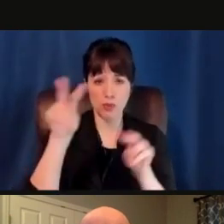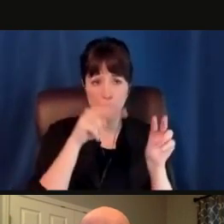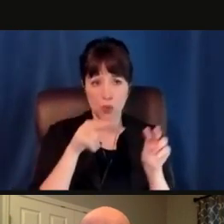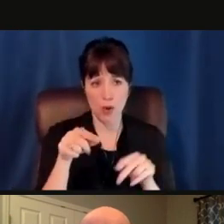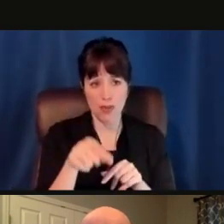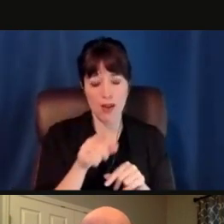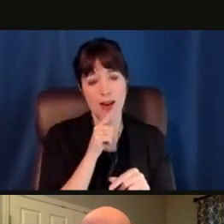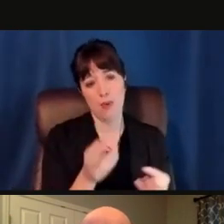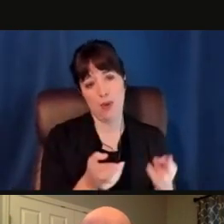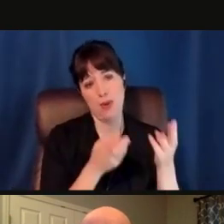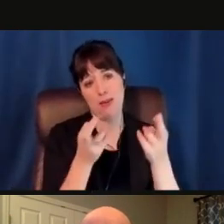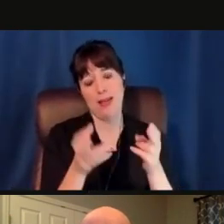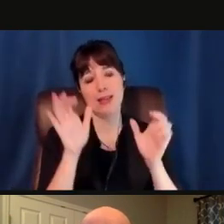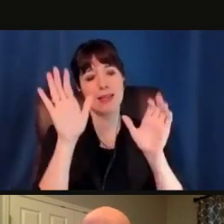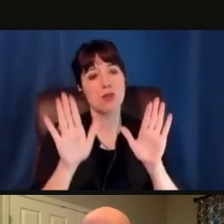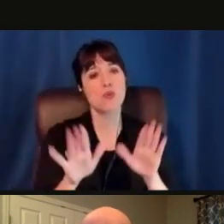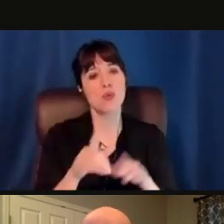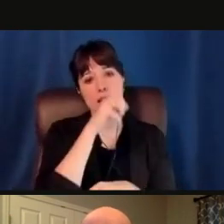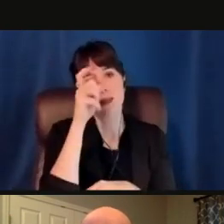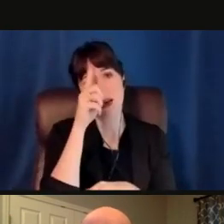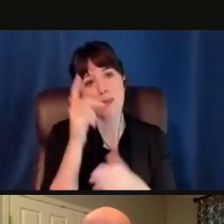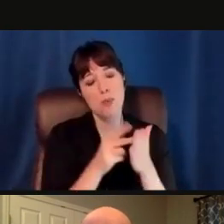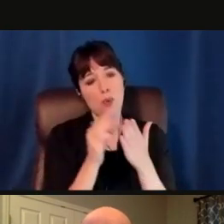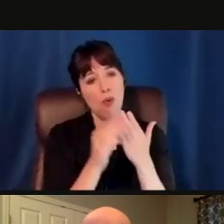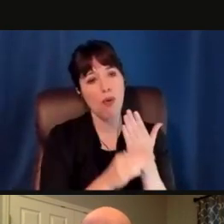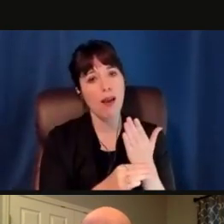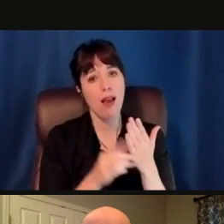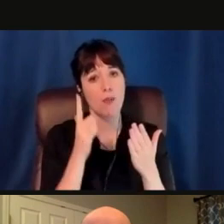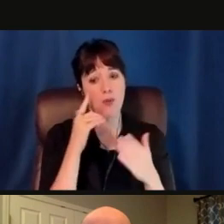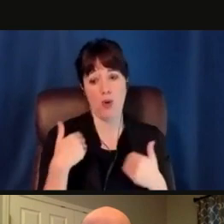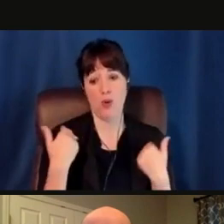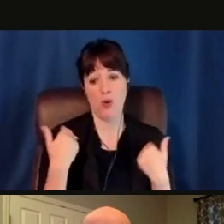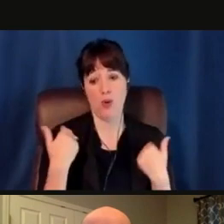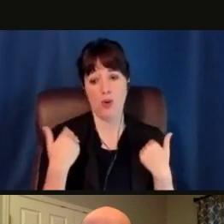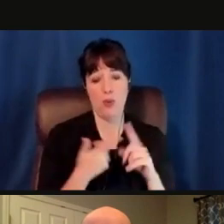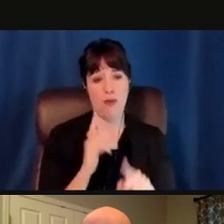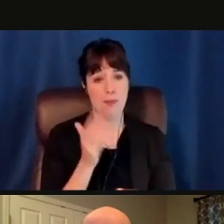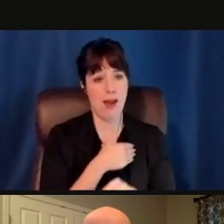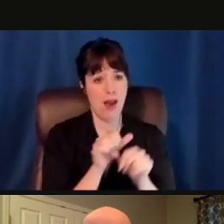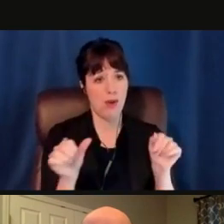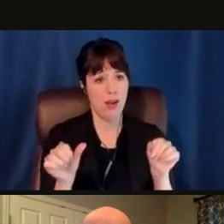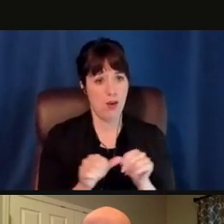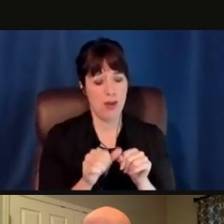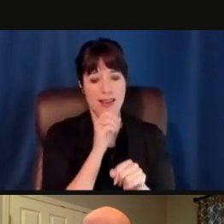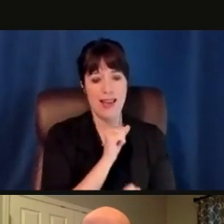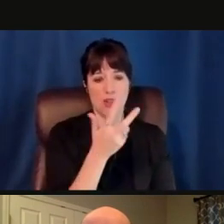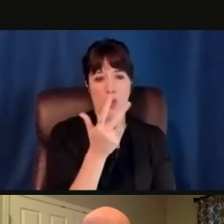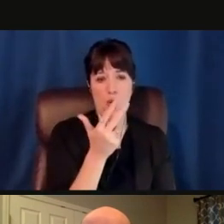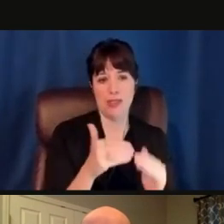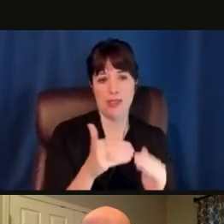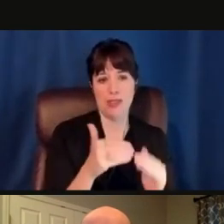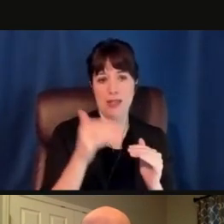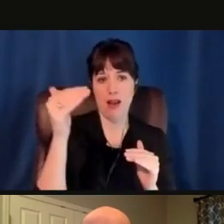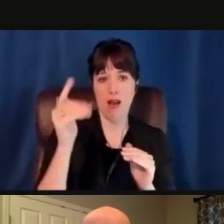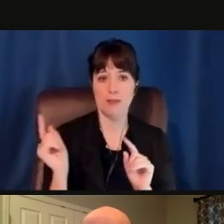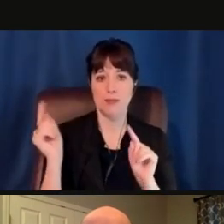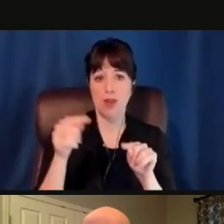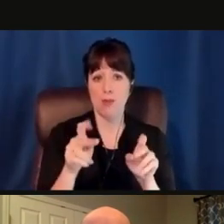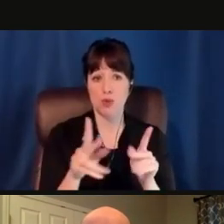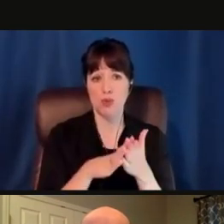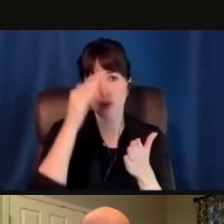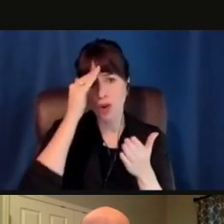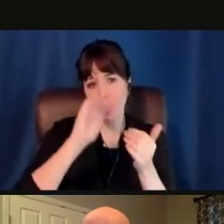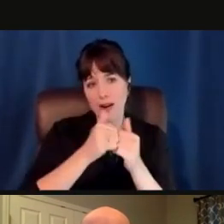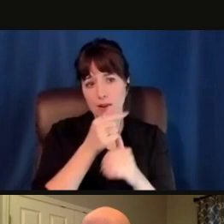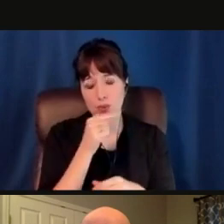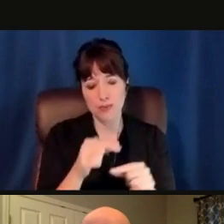highly recommend it. It's a great summer program where youth from our area, ages 13 and up, get the opportunity to learn how to